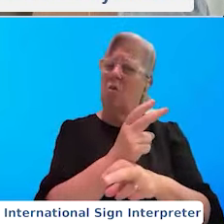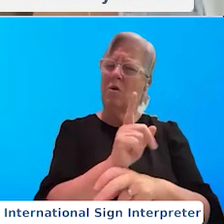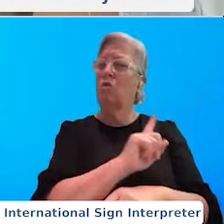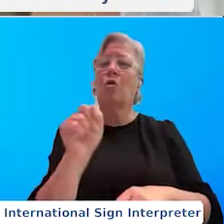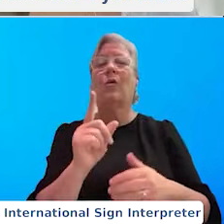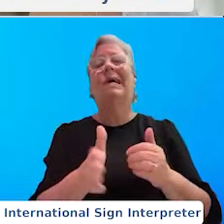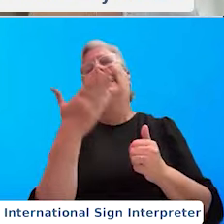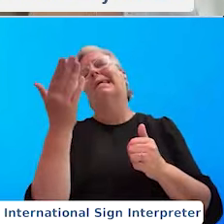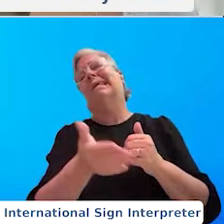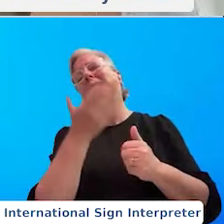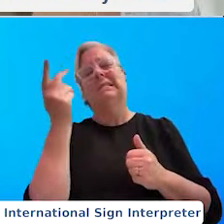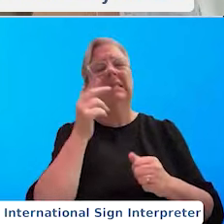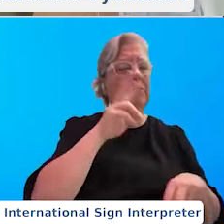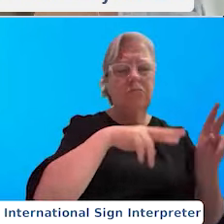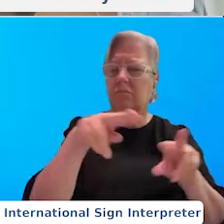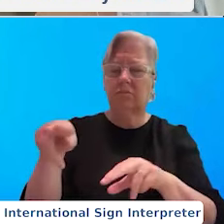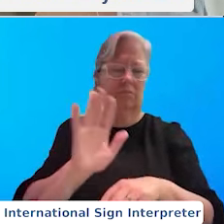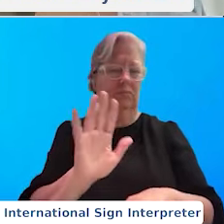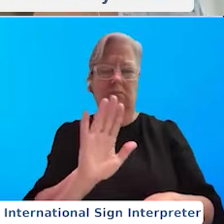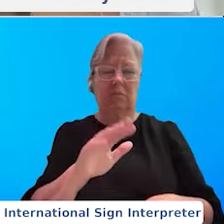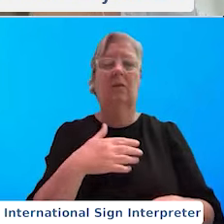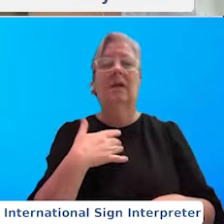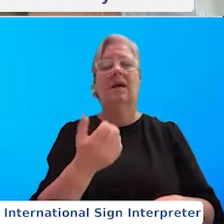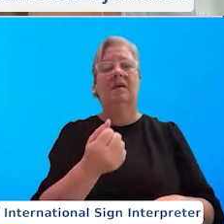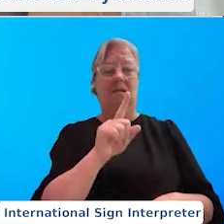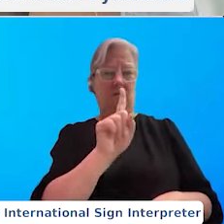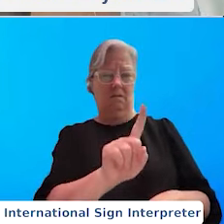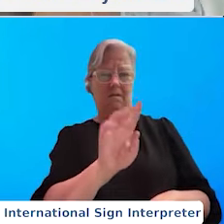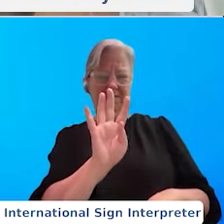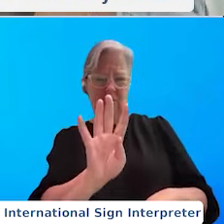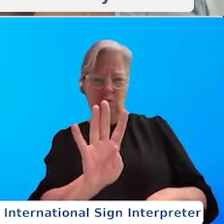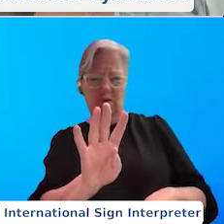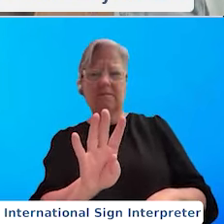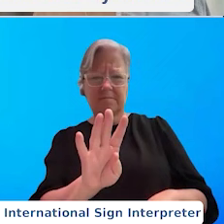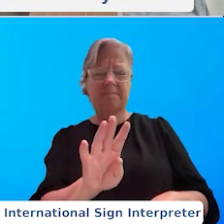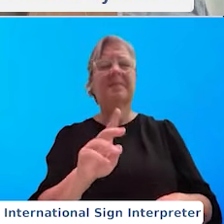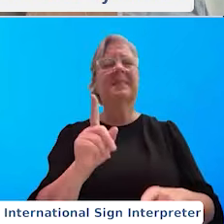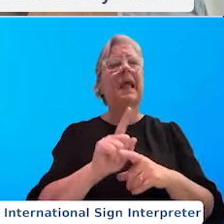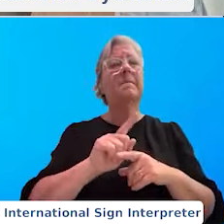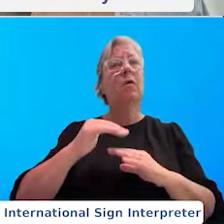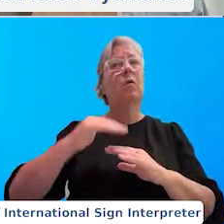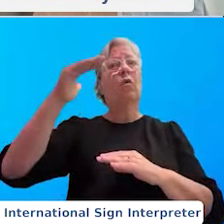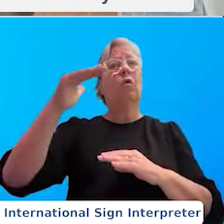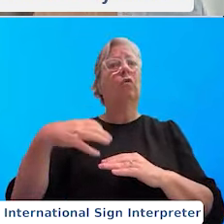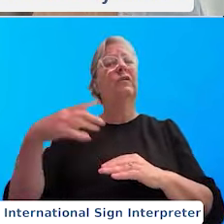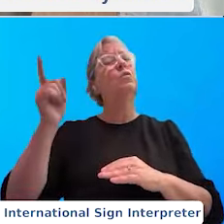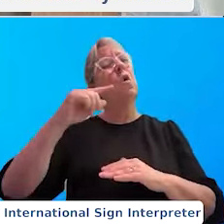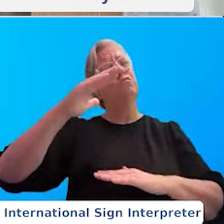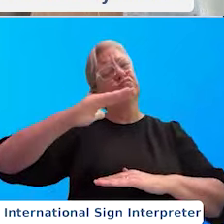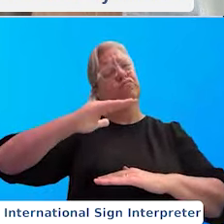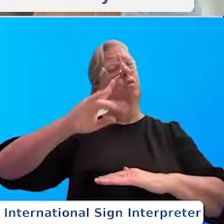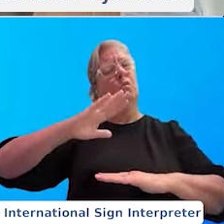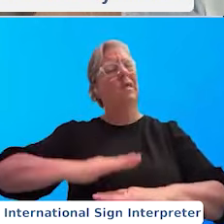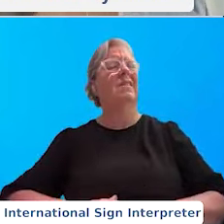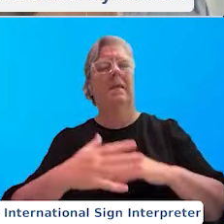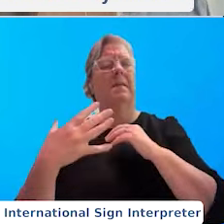much countries are spending on disability inclusion. There has not really been very much analysis to date across countries of the level